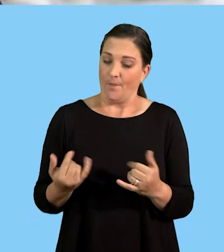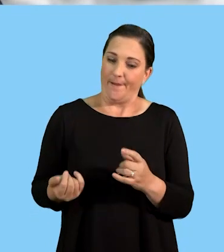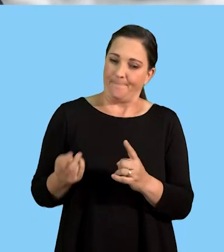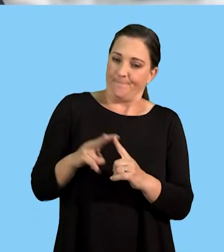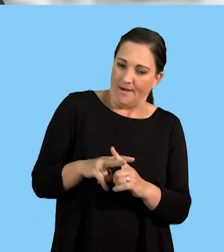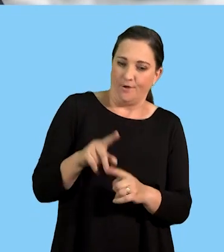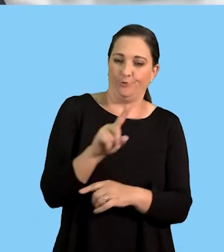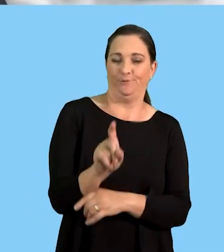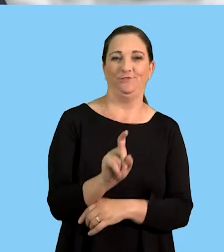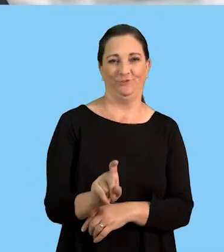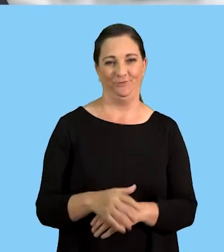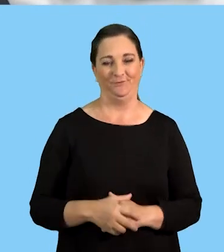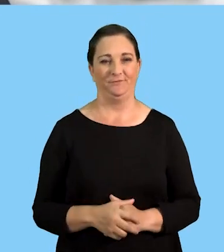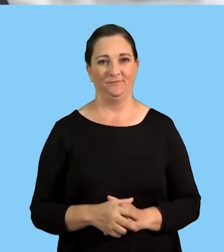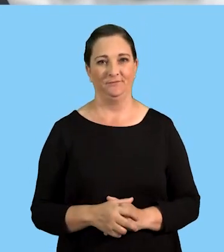application questions now.